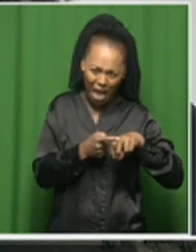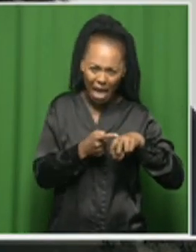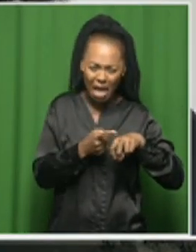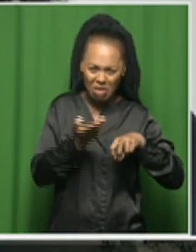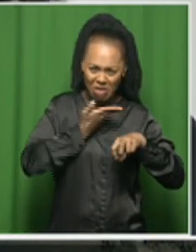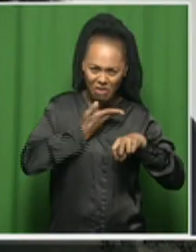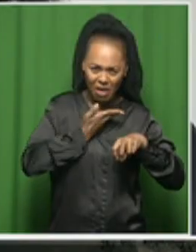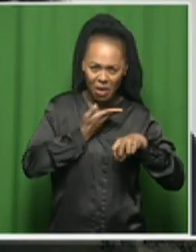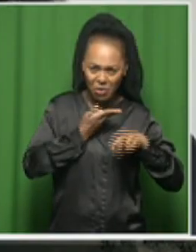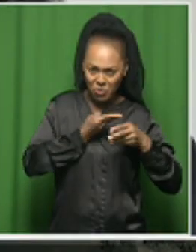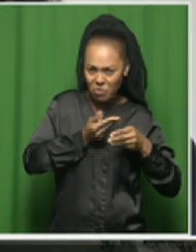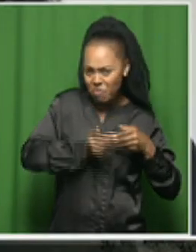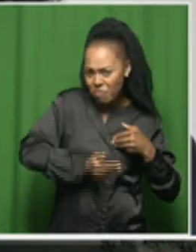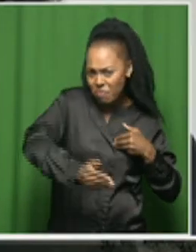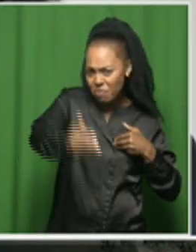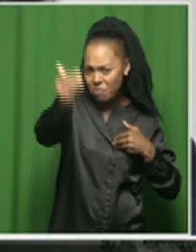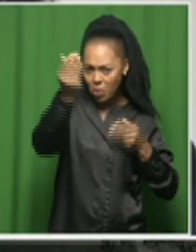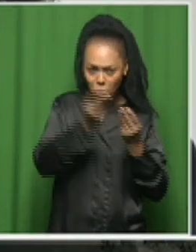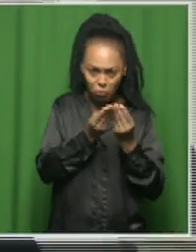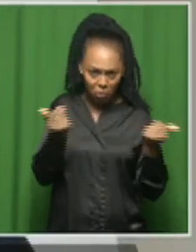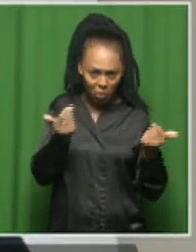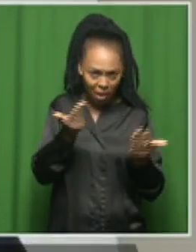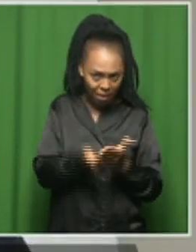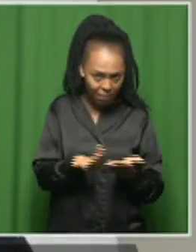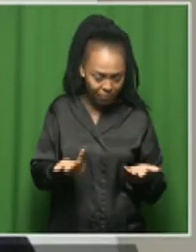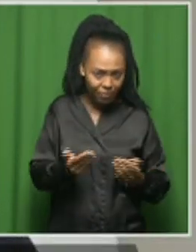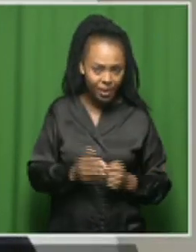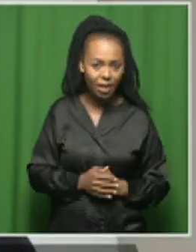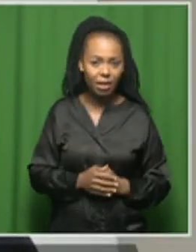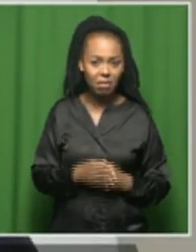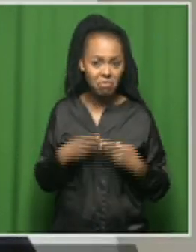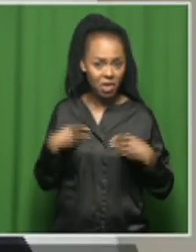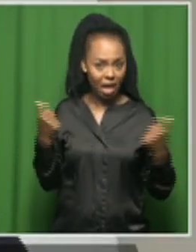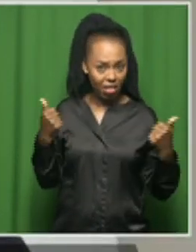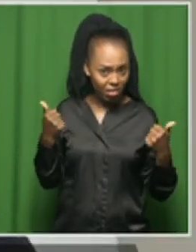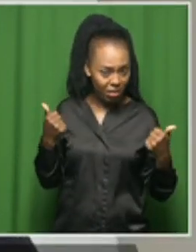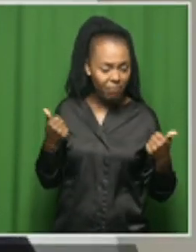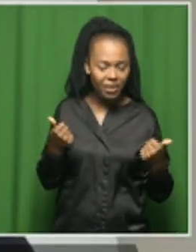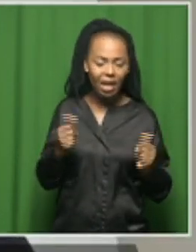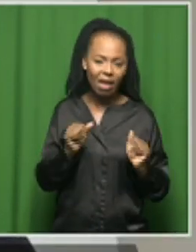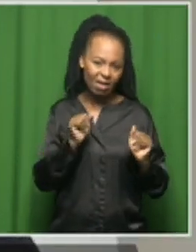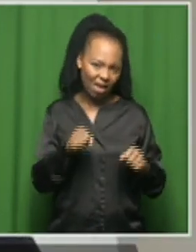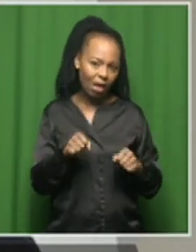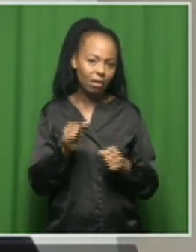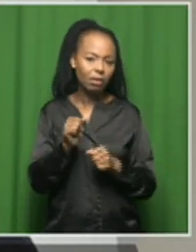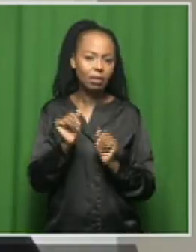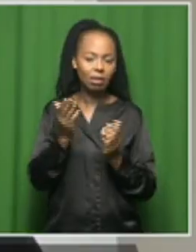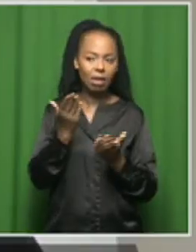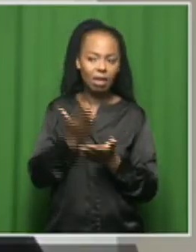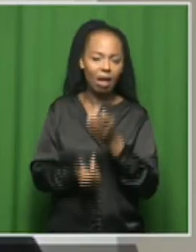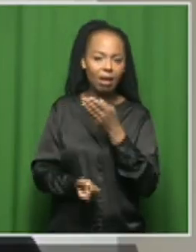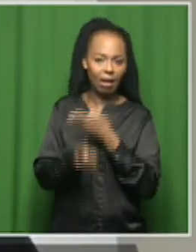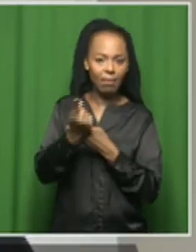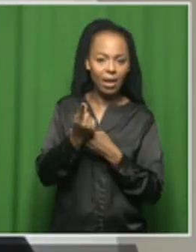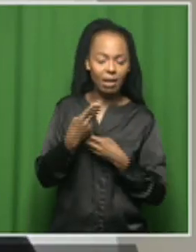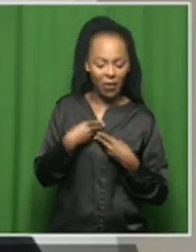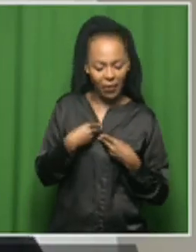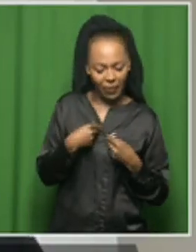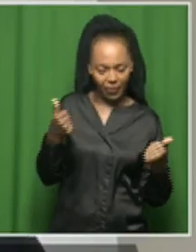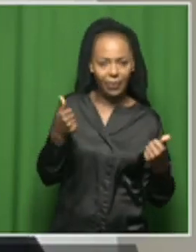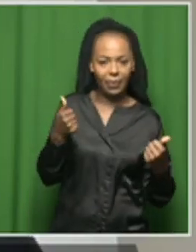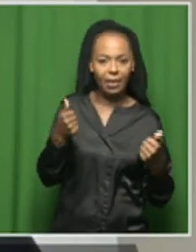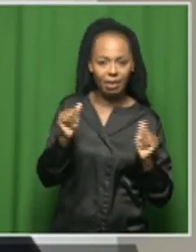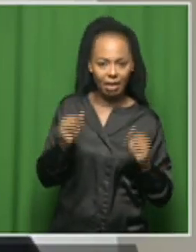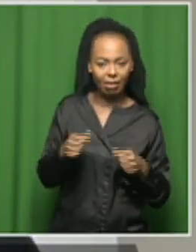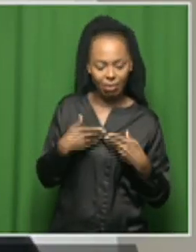Yes, so it just, once you have a gout, once we diagnose you with gout, it will just flare up and go away.